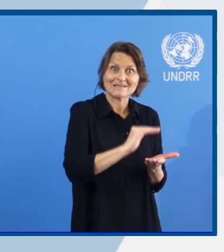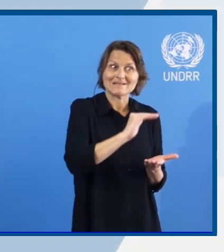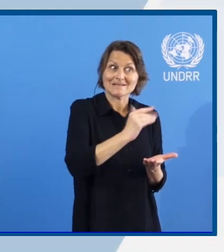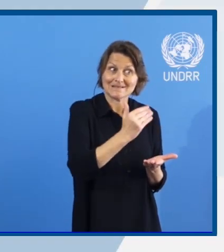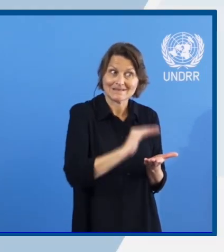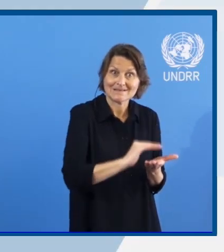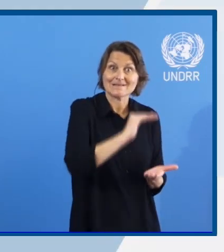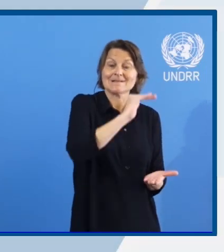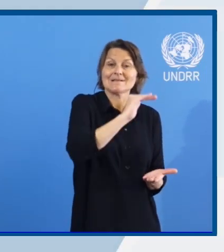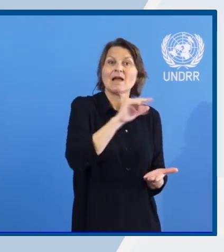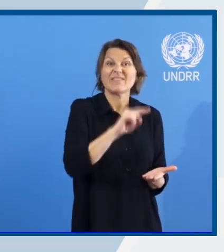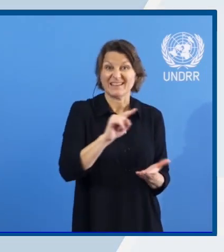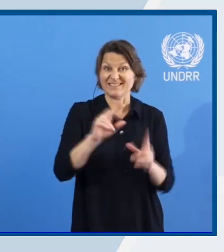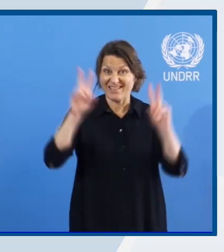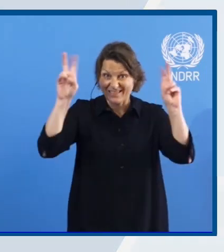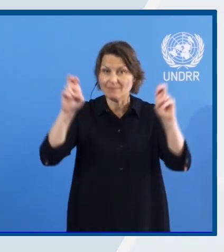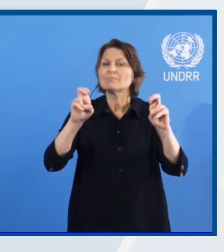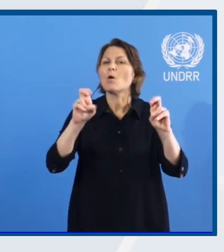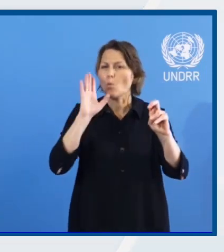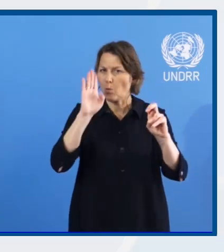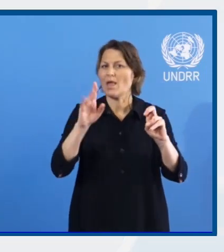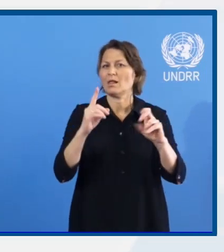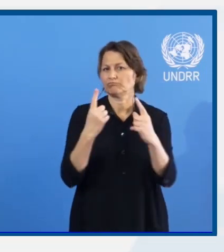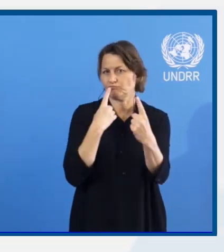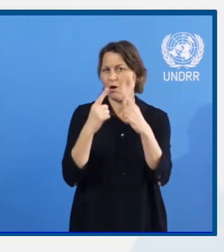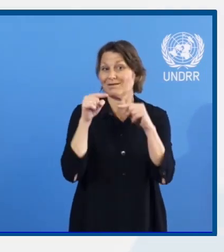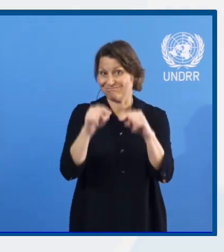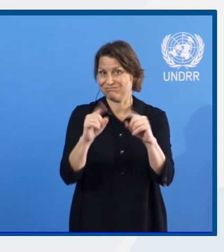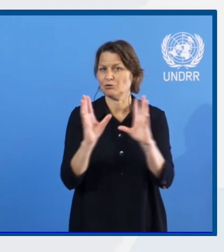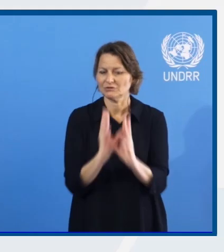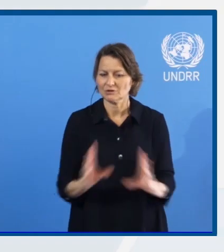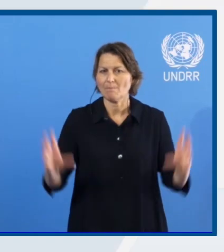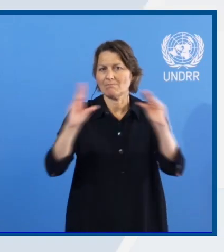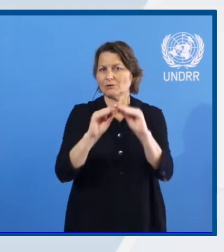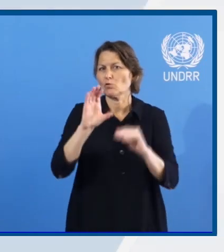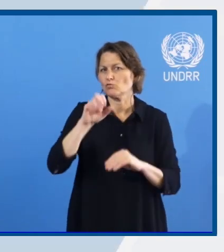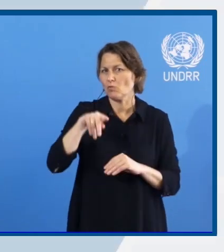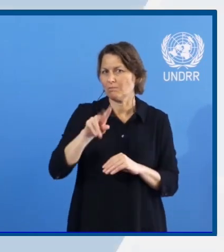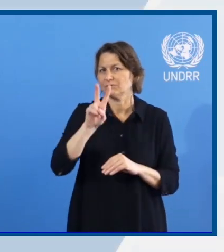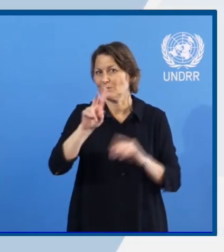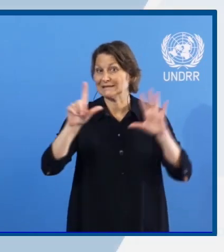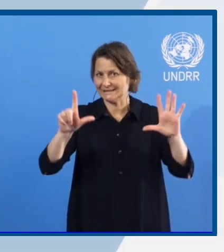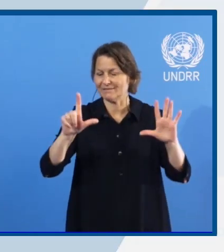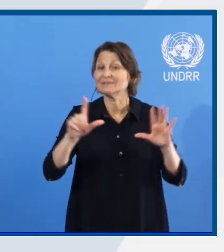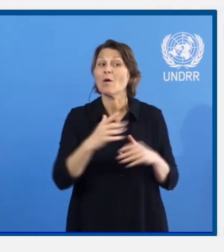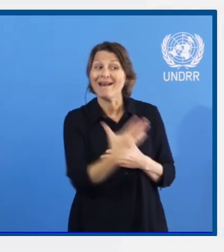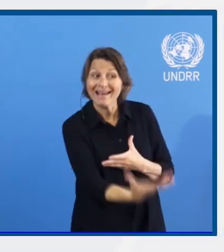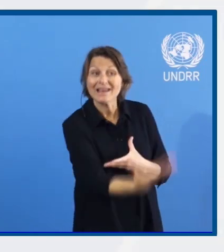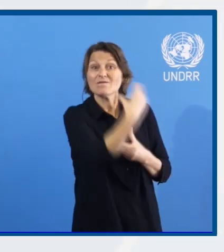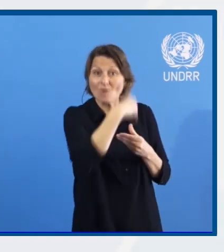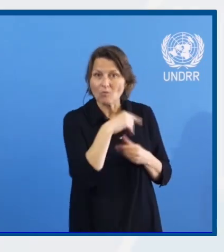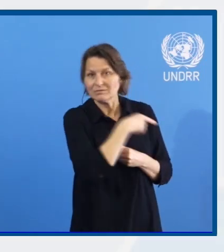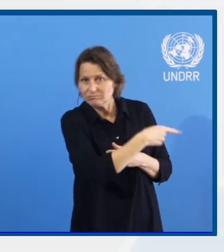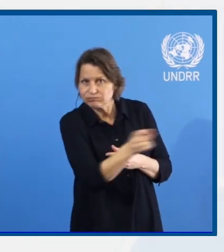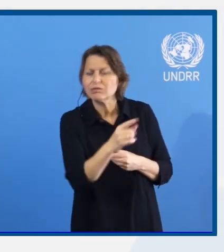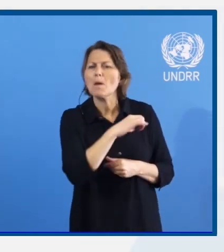COP about implementation. So with this understanding of the need to unlock private finance